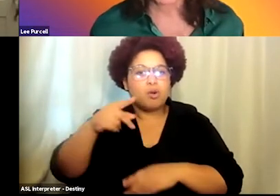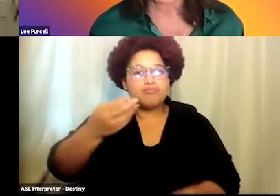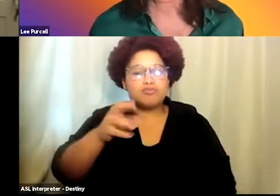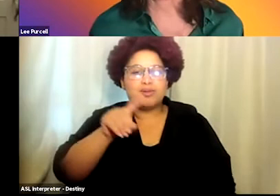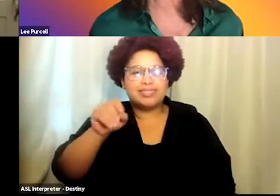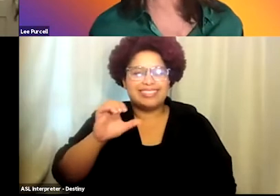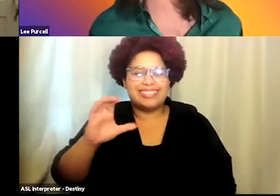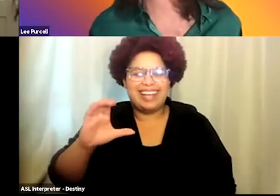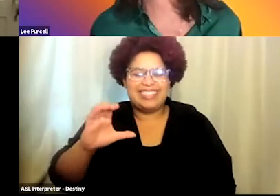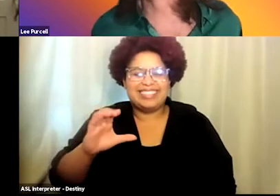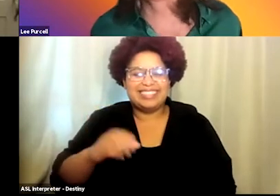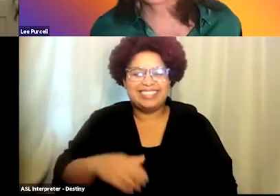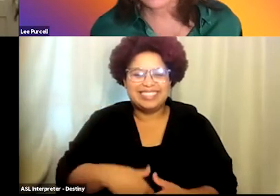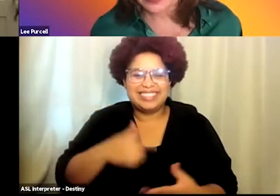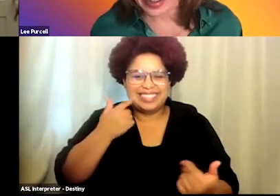Purcell.